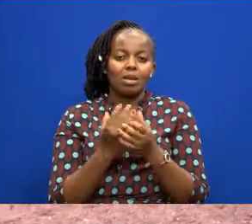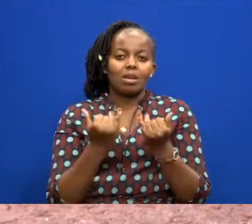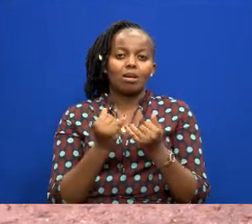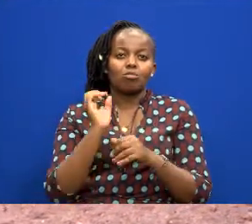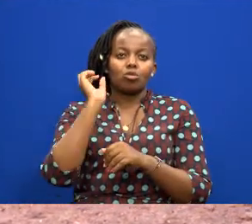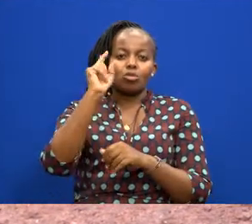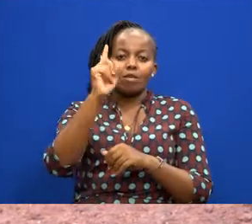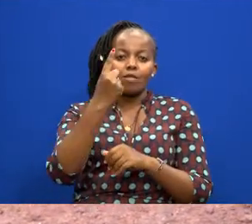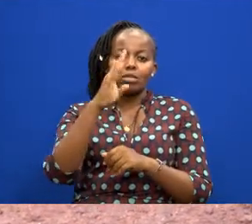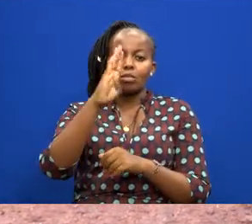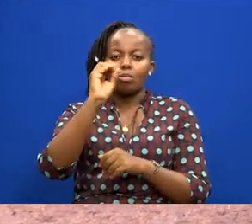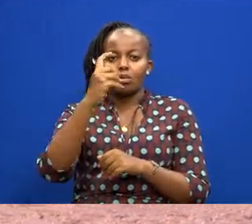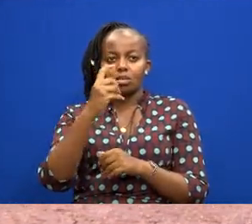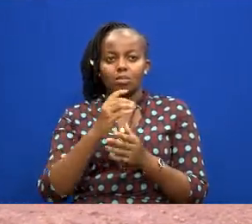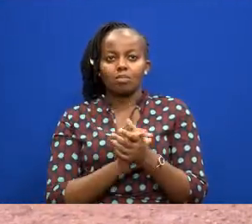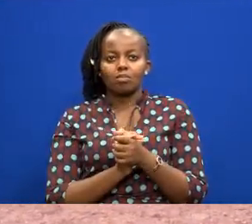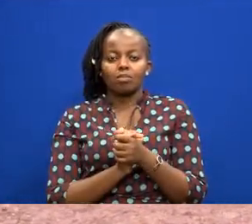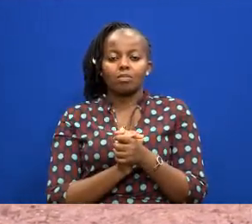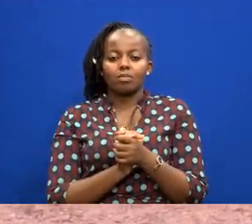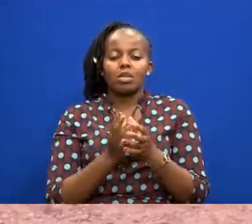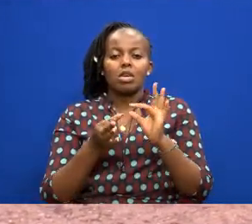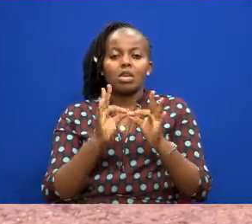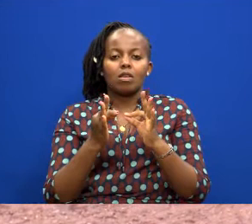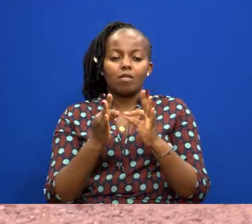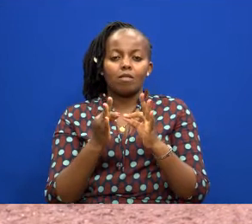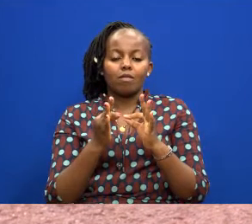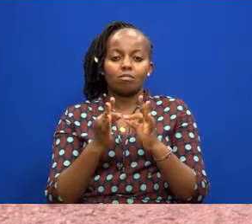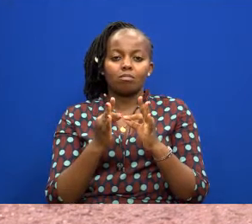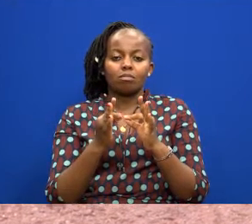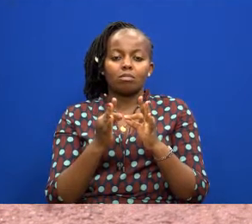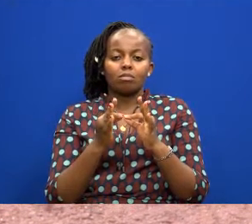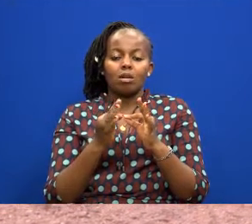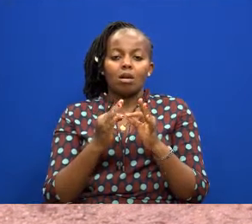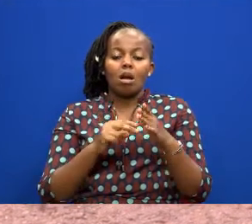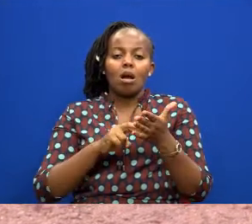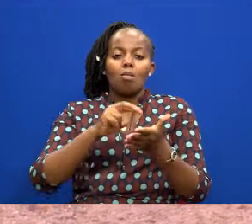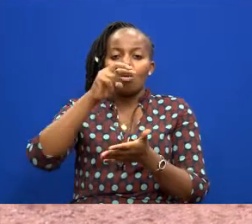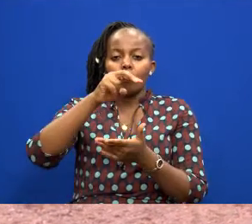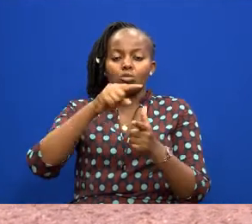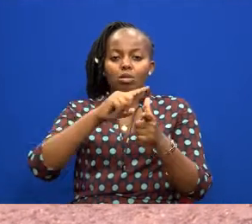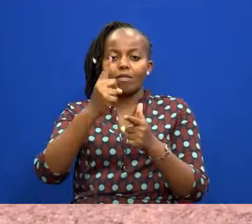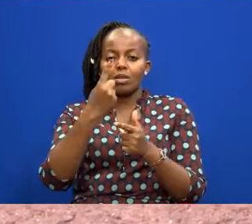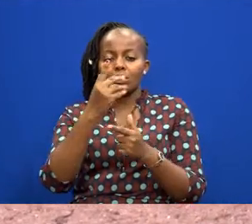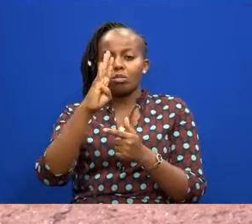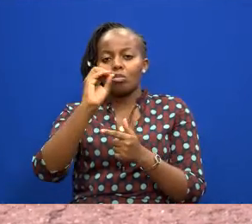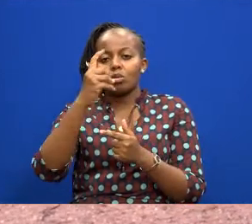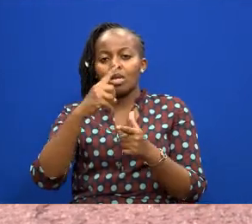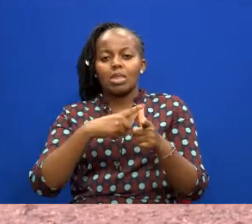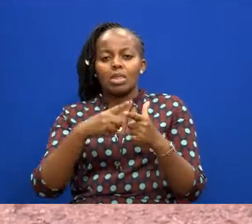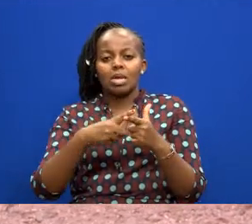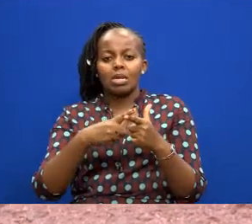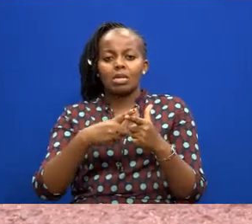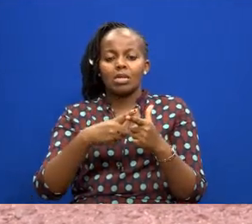box. If I'm supposed to throw it to the first box and maybe by mistake the marker goes to the second